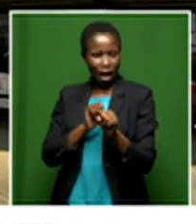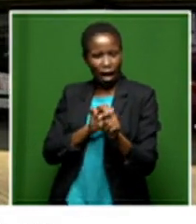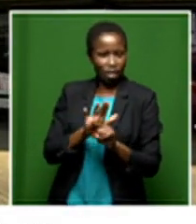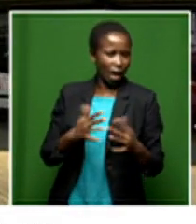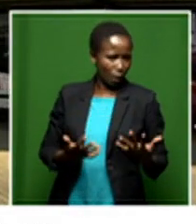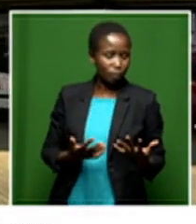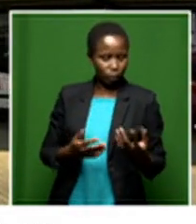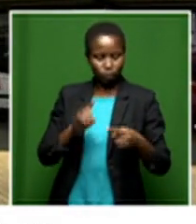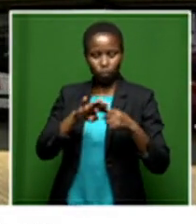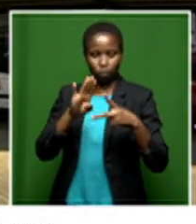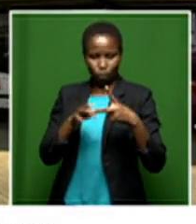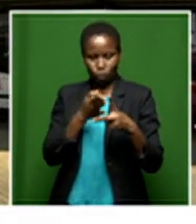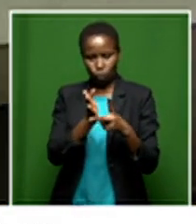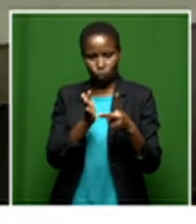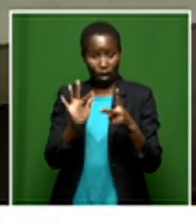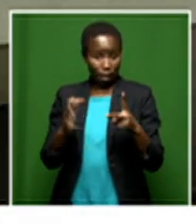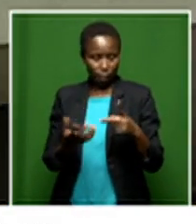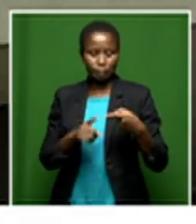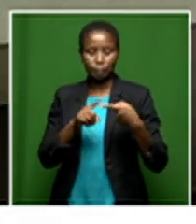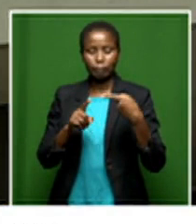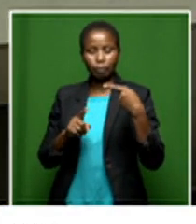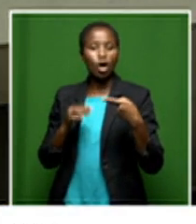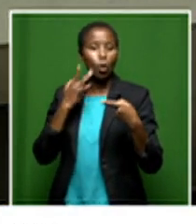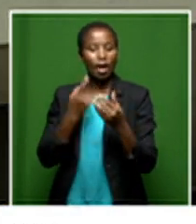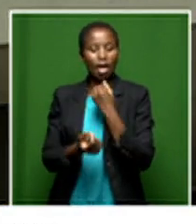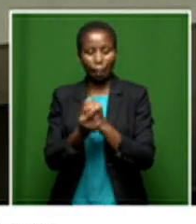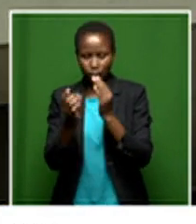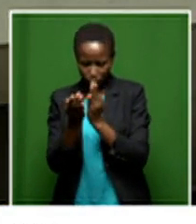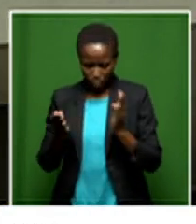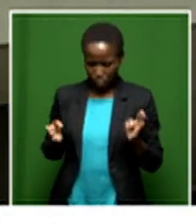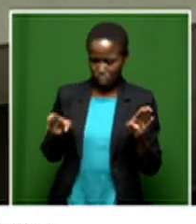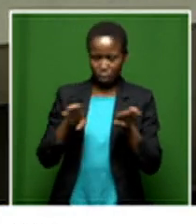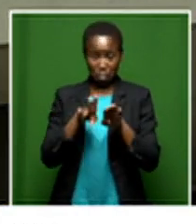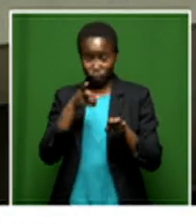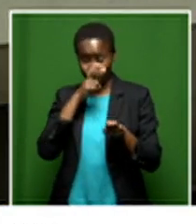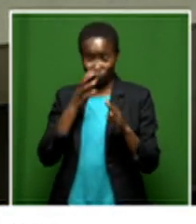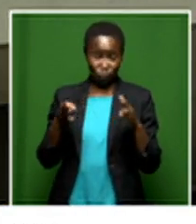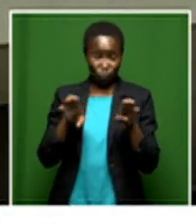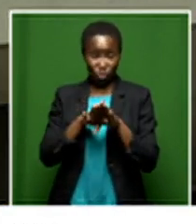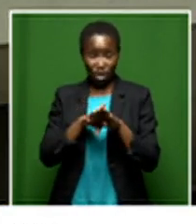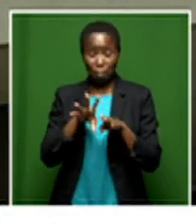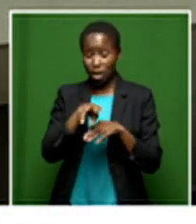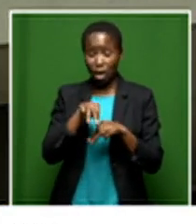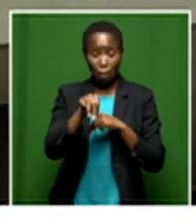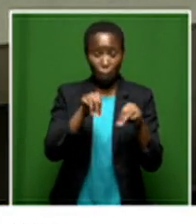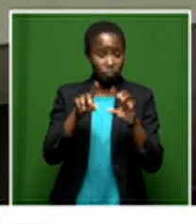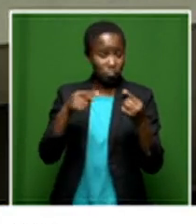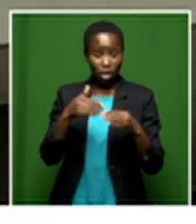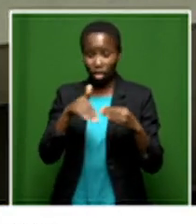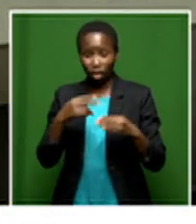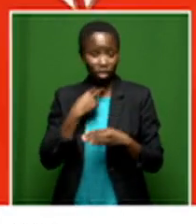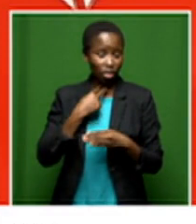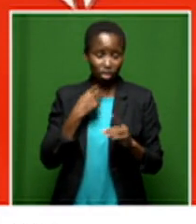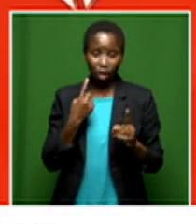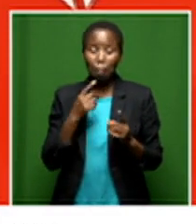Number one, it's because during the lockdown, the hard lockdowns, we couldn't do anything, we couldn't go out, etc., etc. So there was